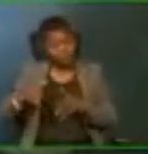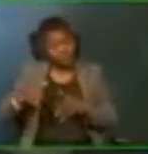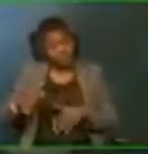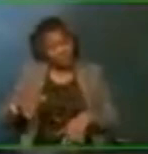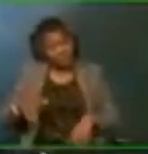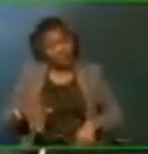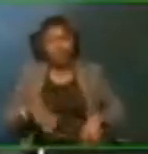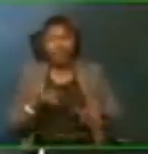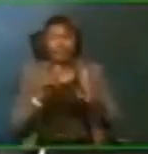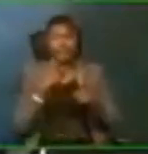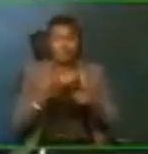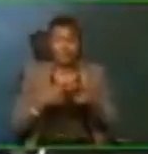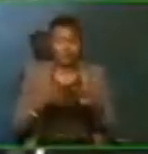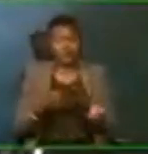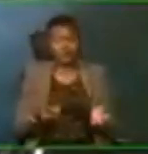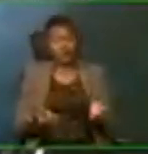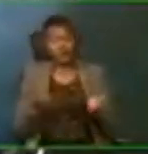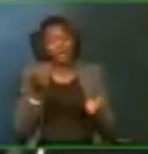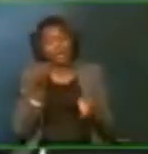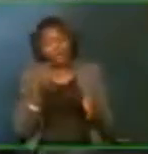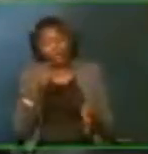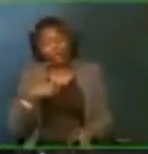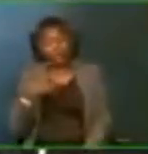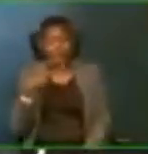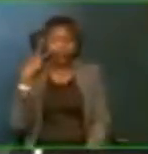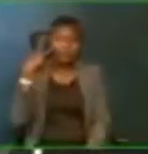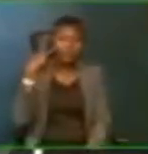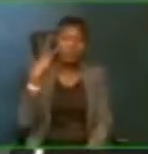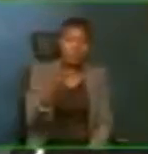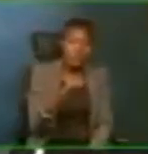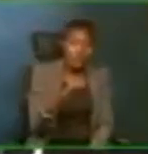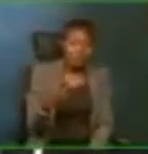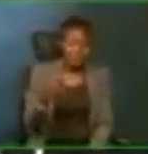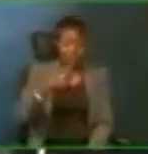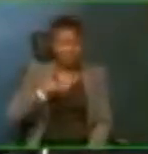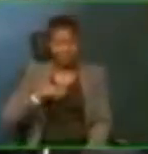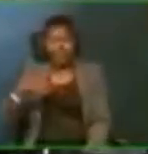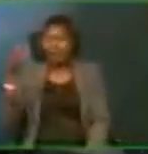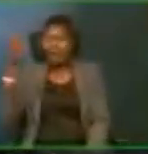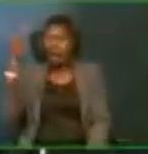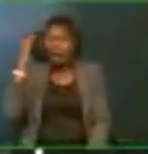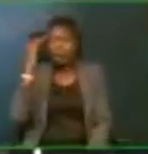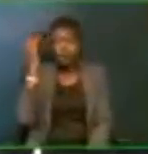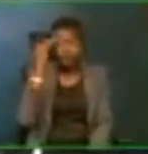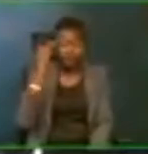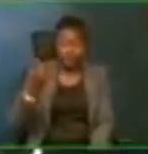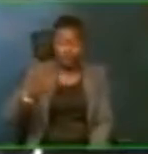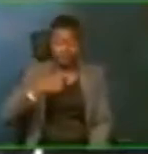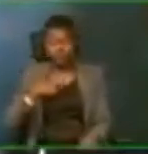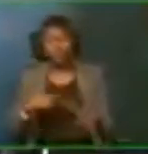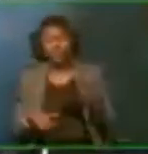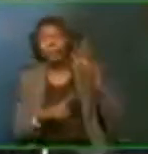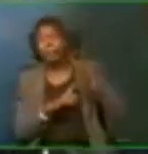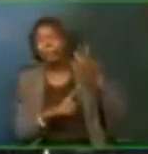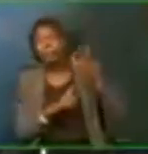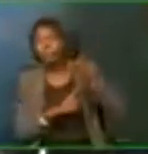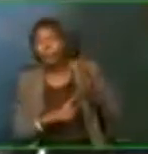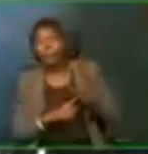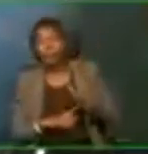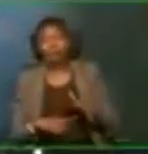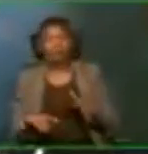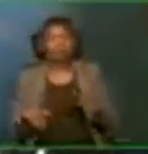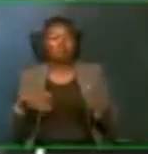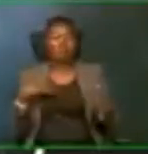then whether I am seen, whether I am known, whether I am famous, whether I am